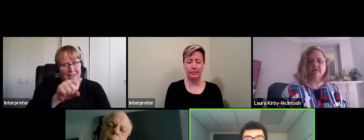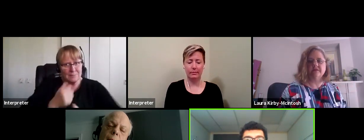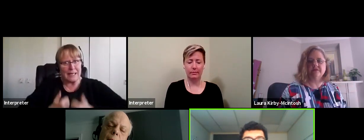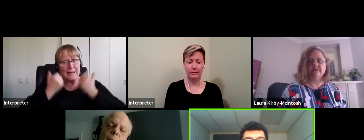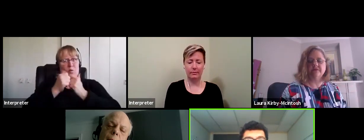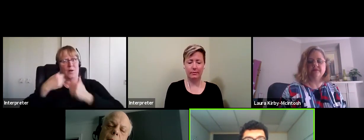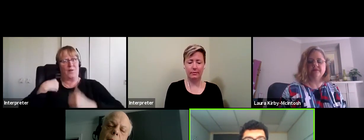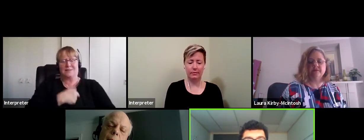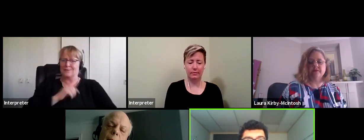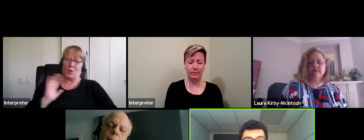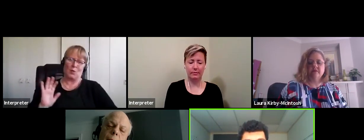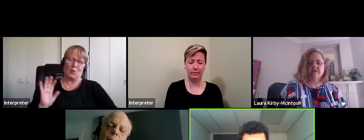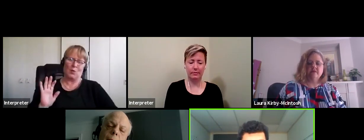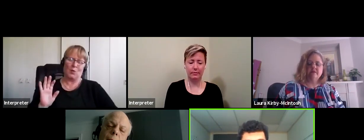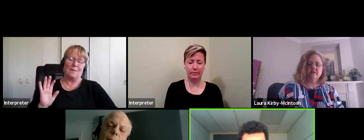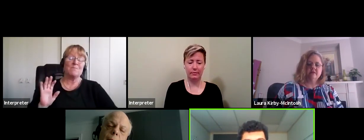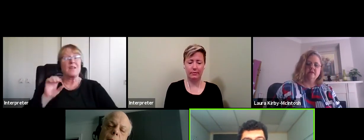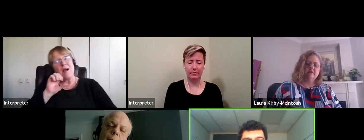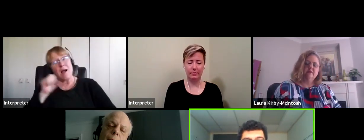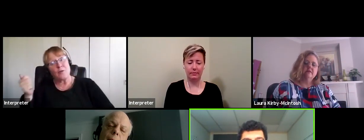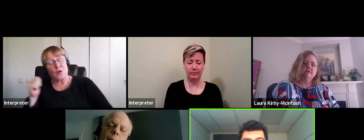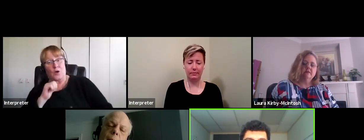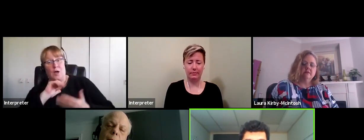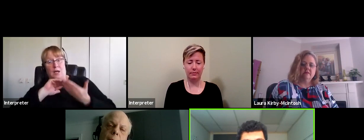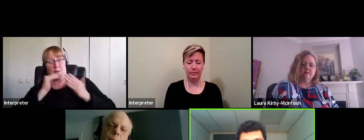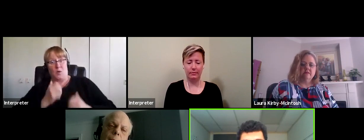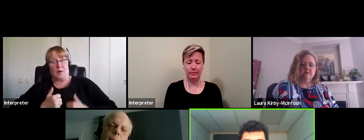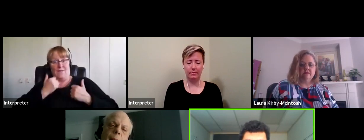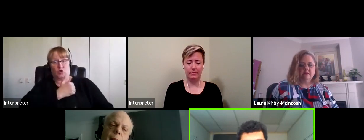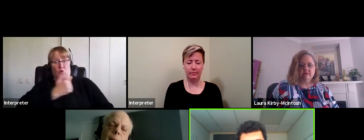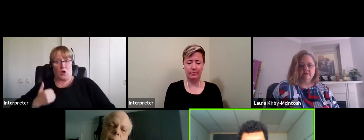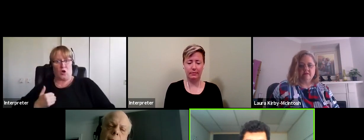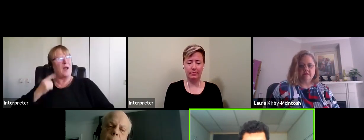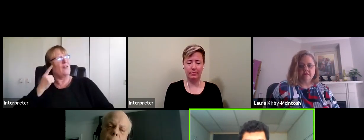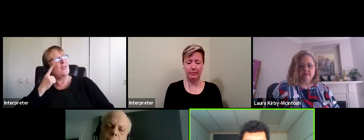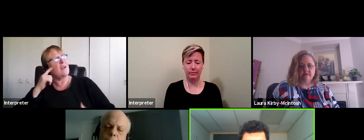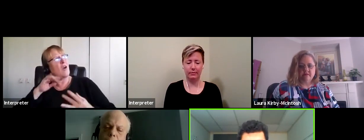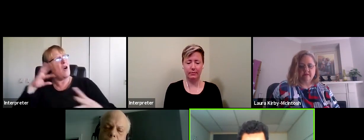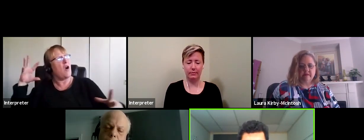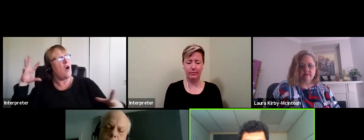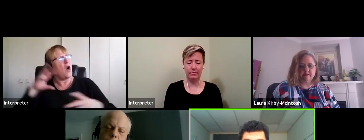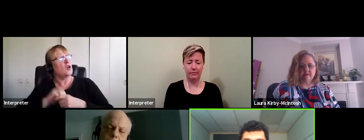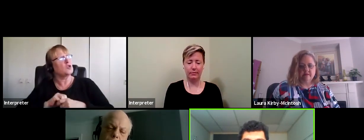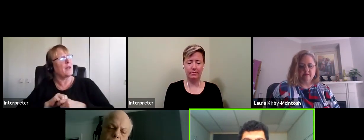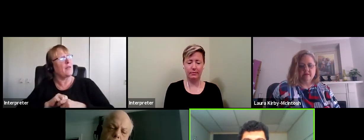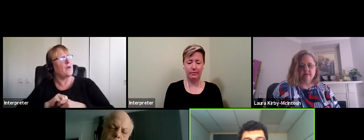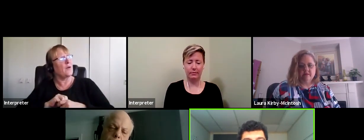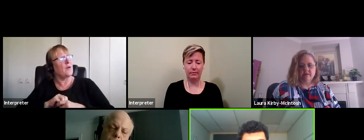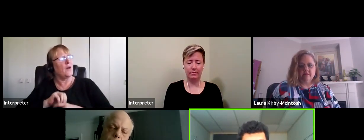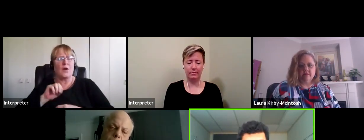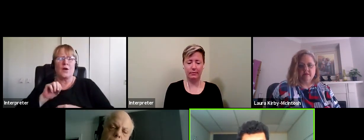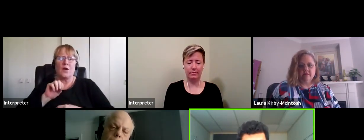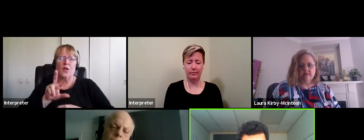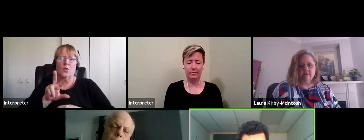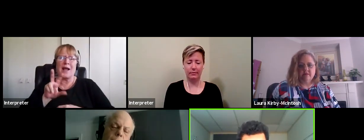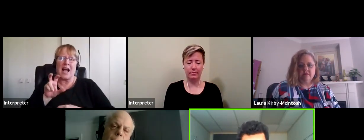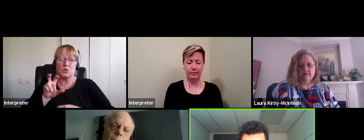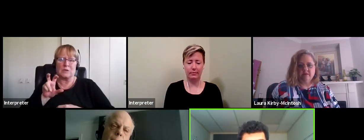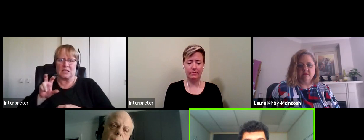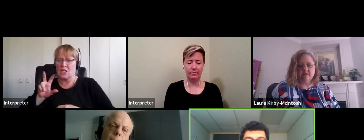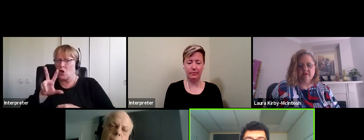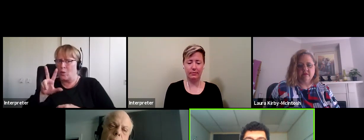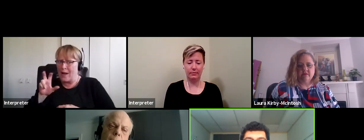that, Community Living Toronto specifically, we have about 300 or so people who live in our group homes across